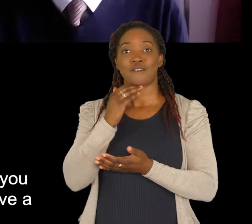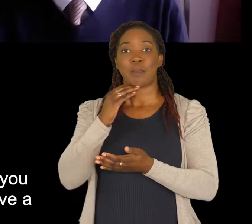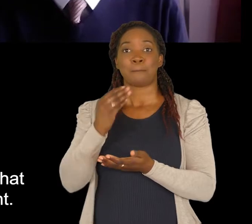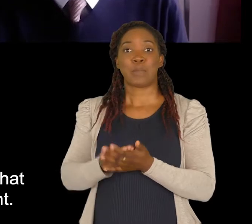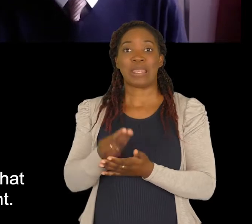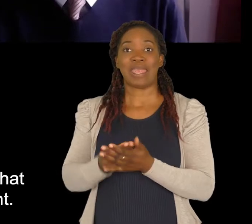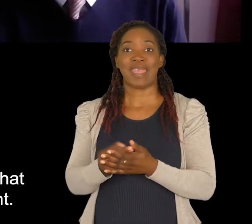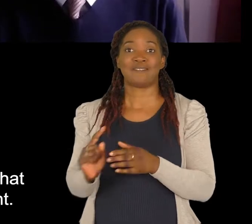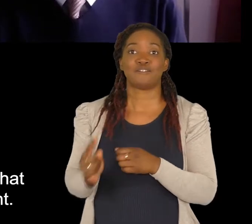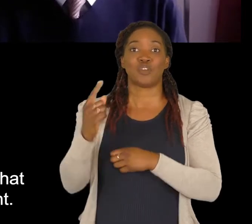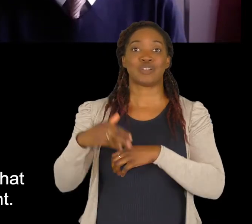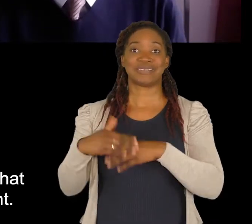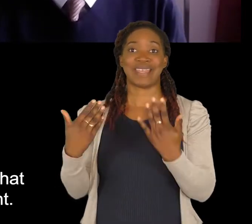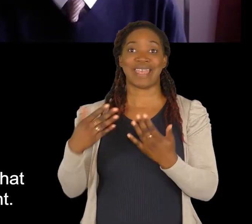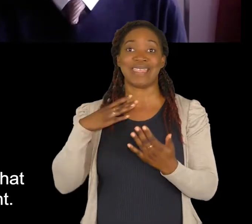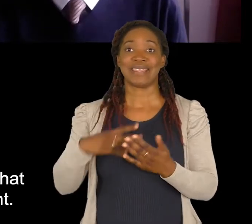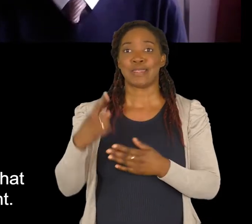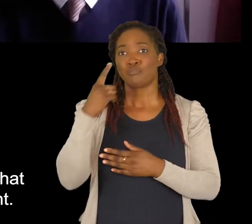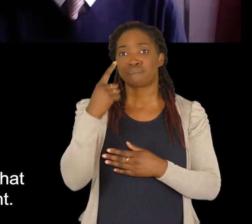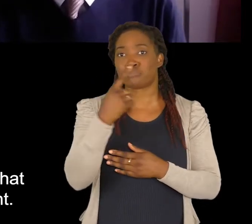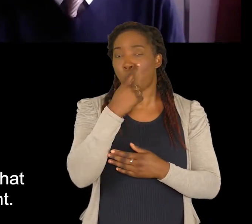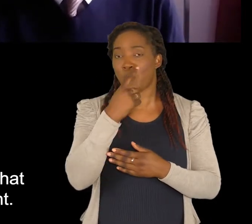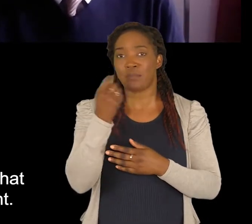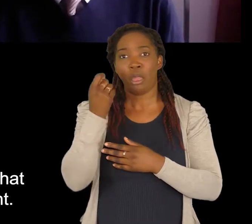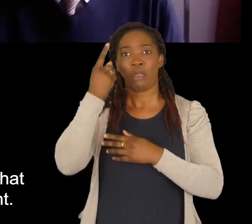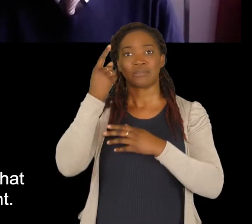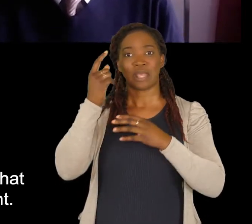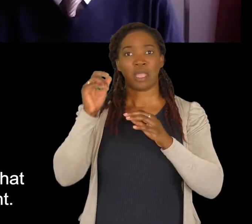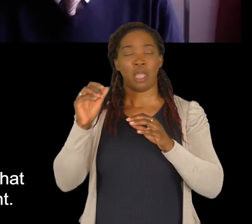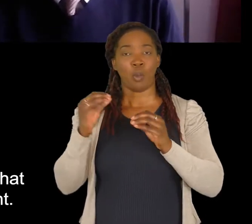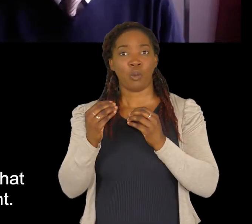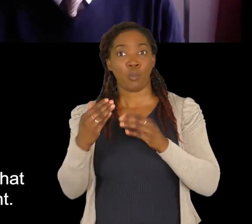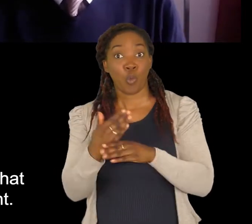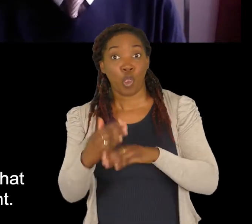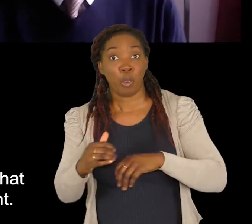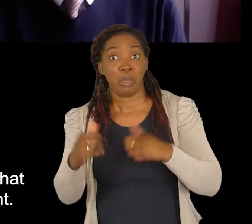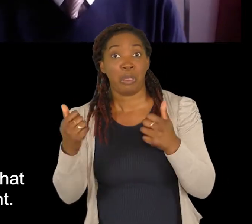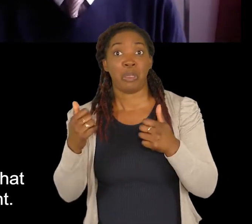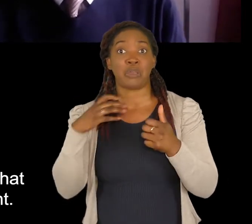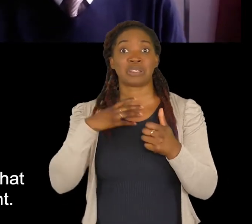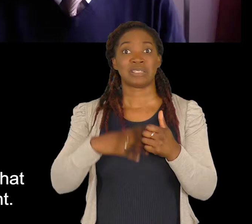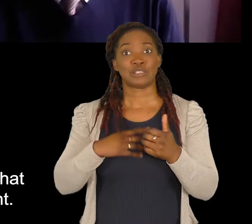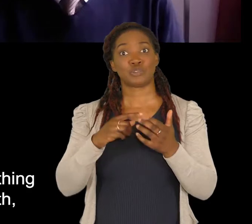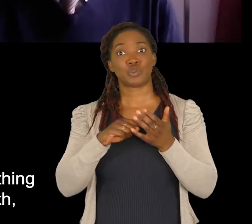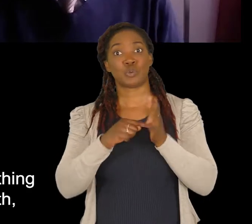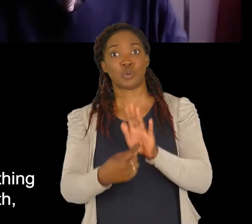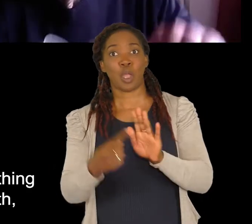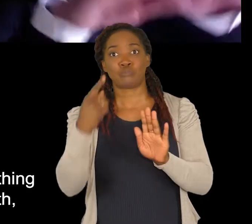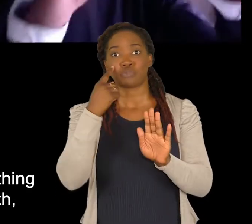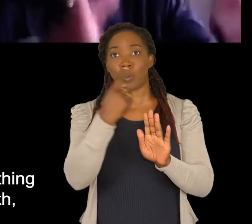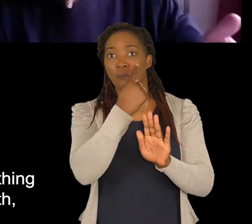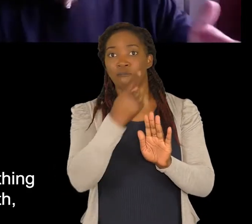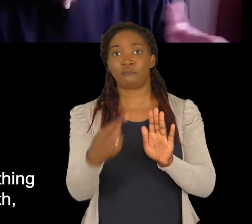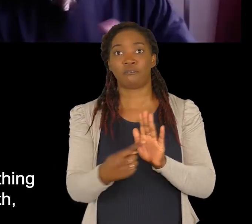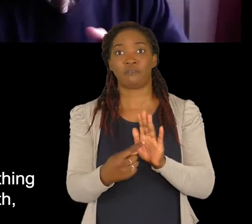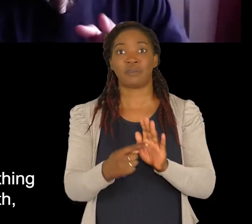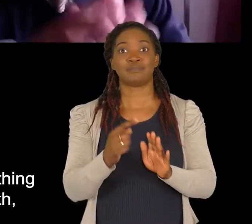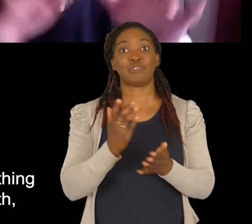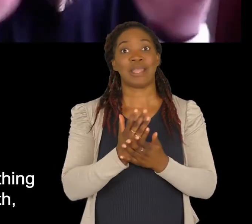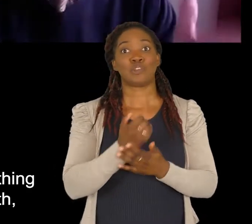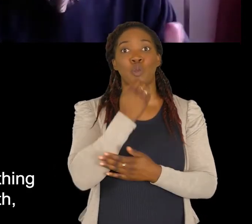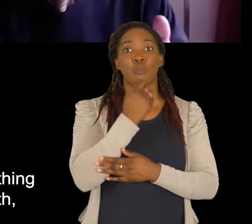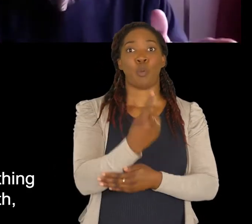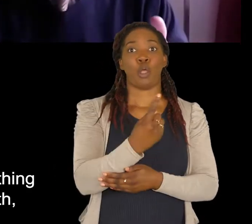going to have a proof of concept. You're going to have to invest in that proof of concept. So that's critically important. Number one, the funding